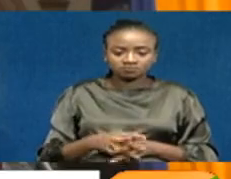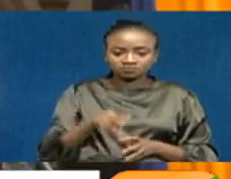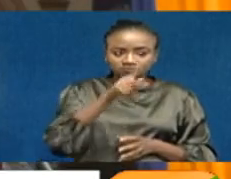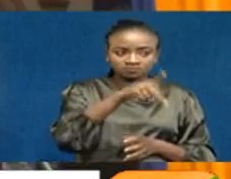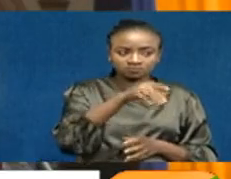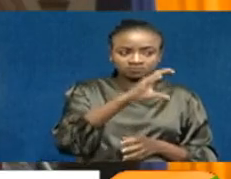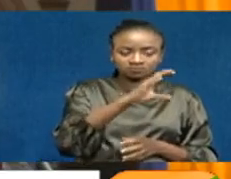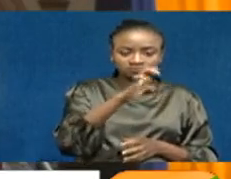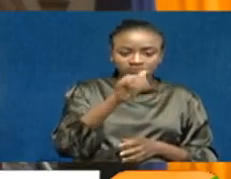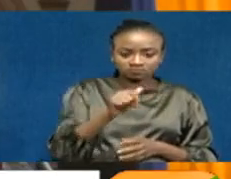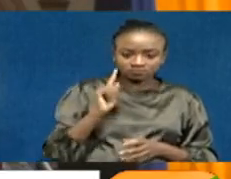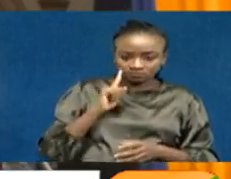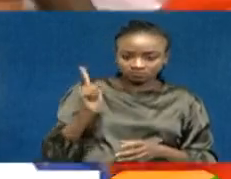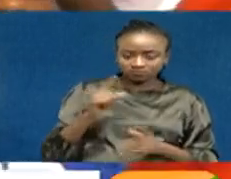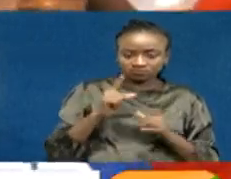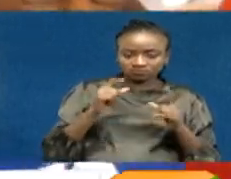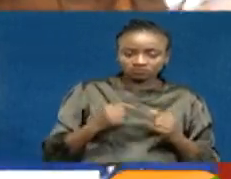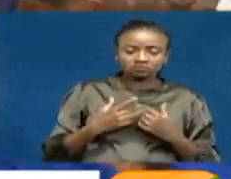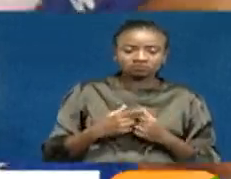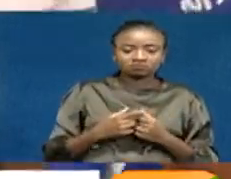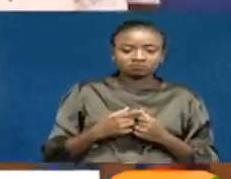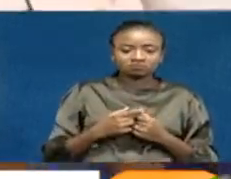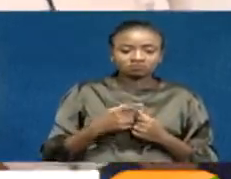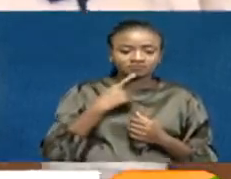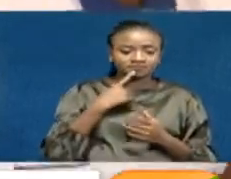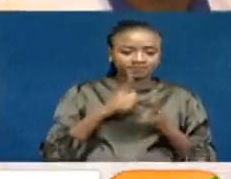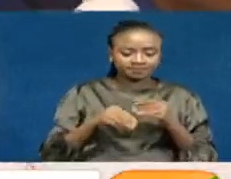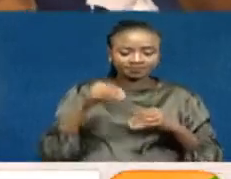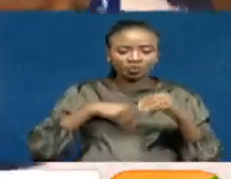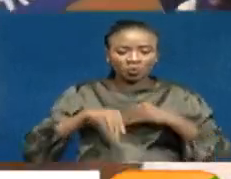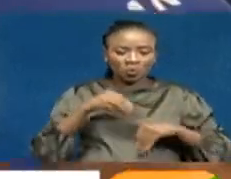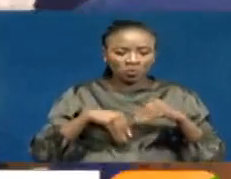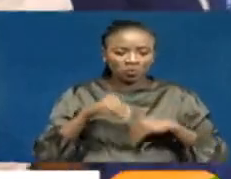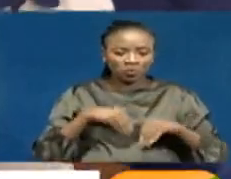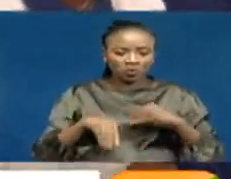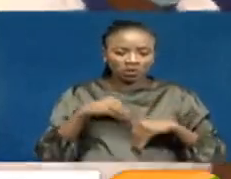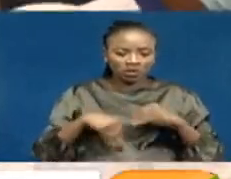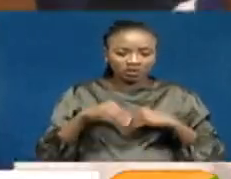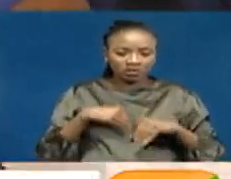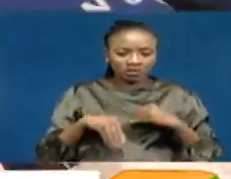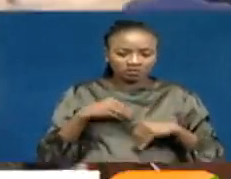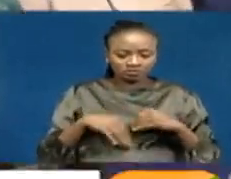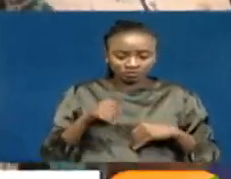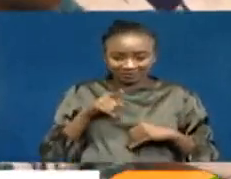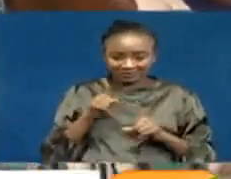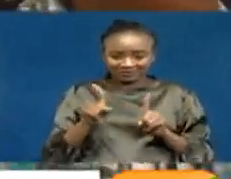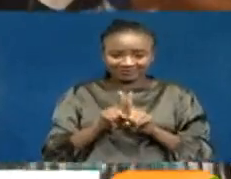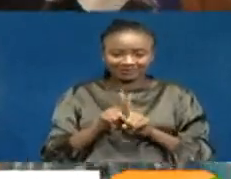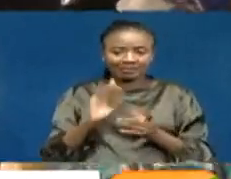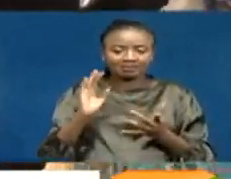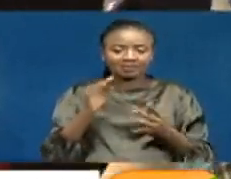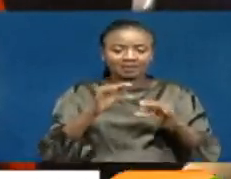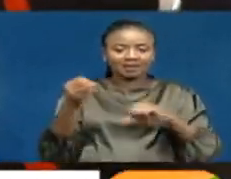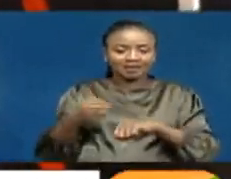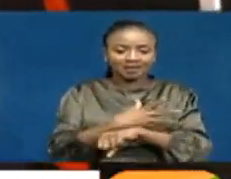PCEA moderator Thegu Mutahi likened corruption to cancer, saying it can only be eradicated by